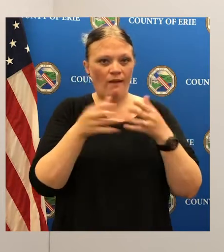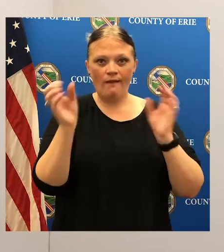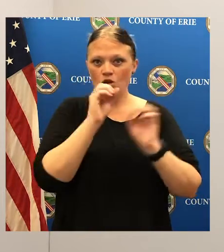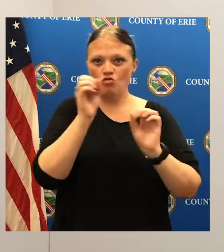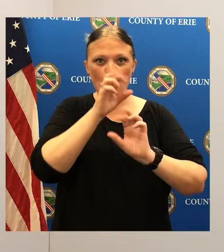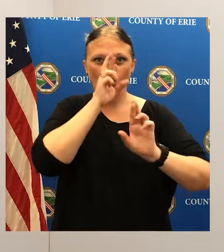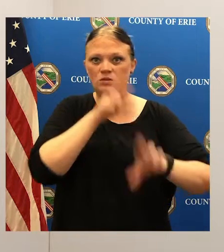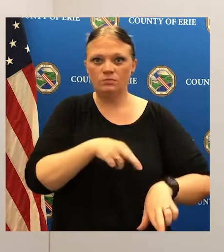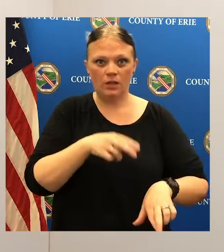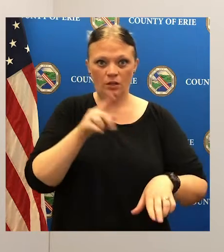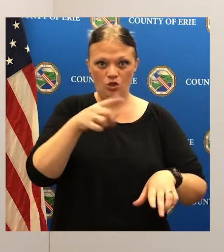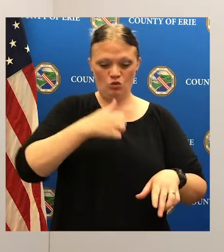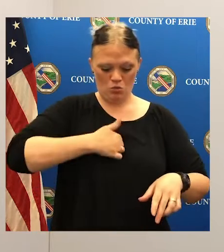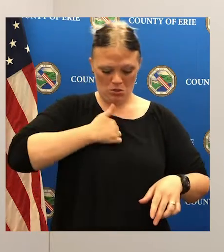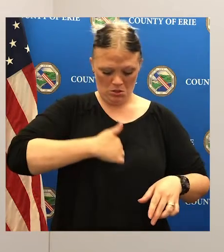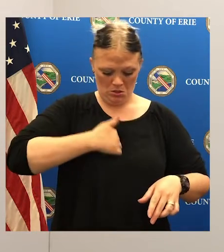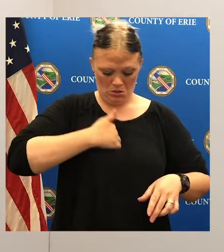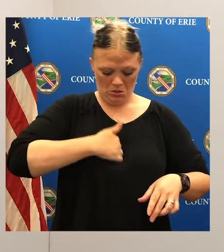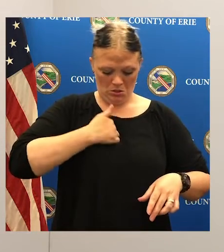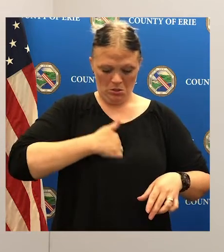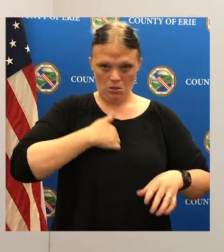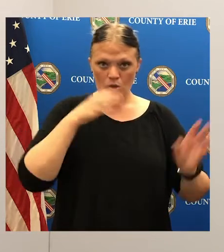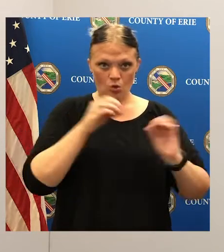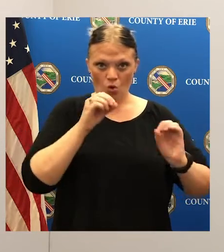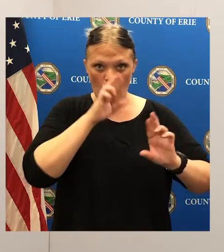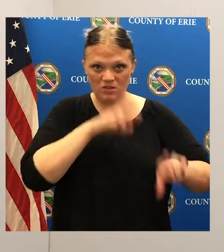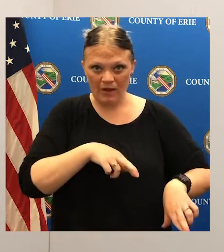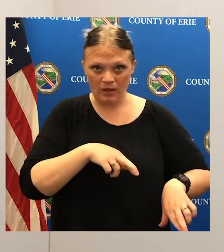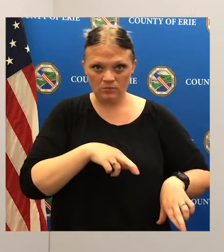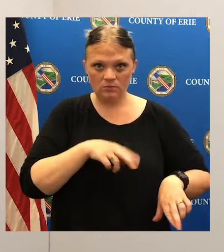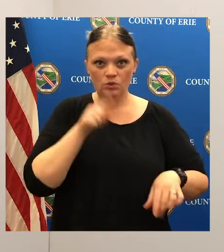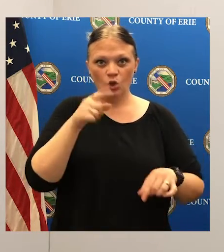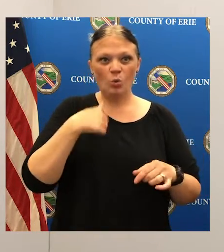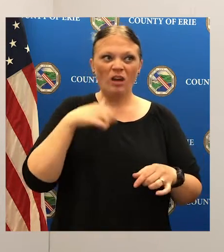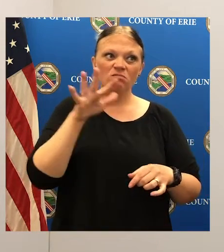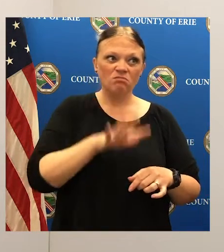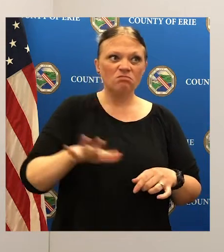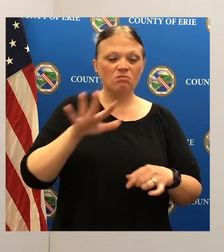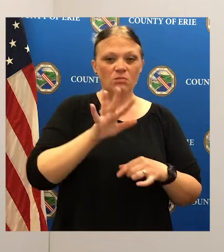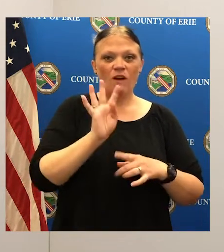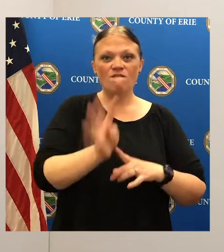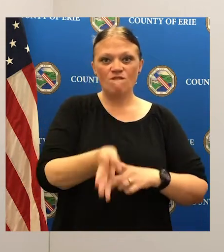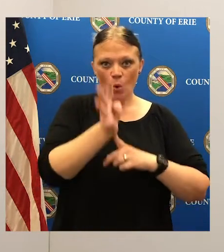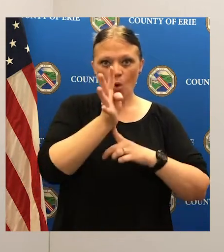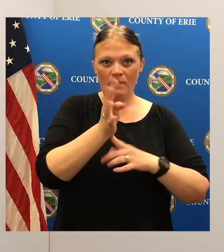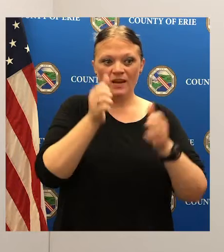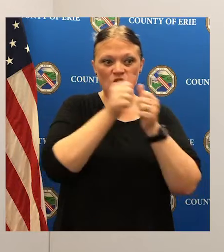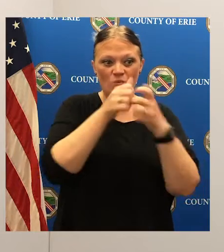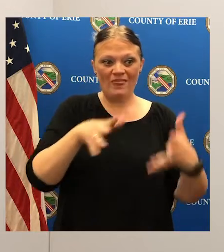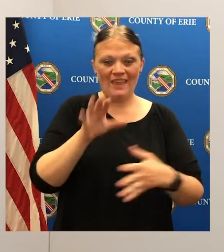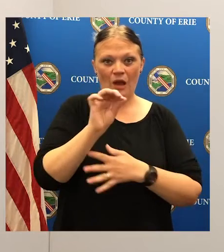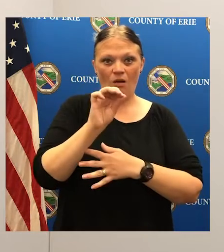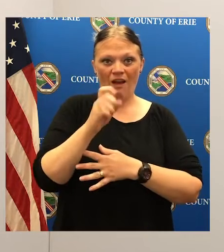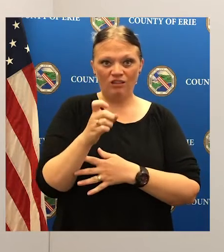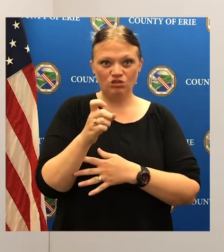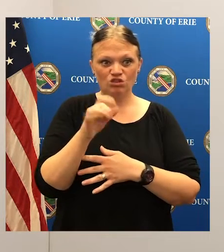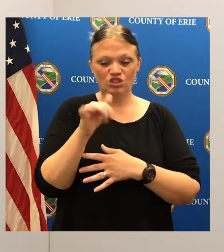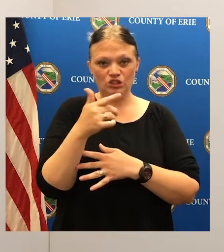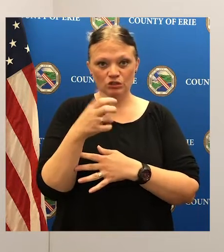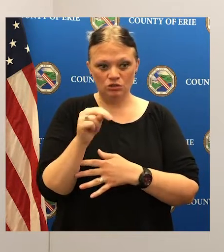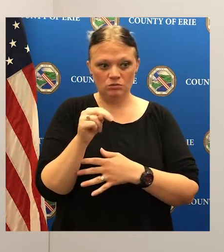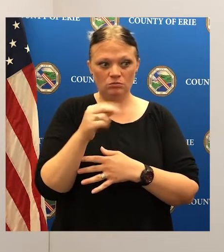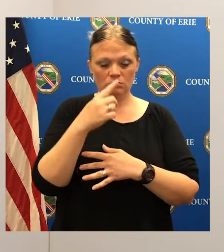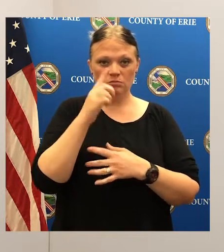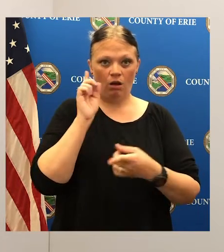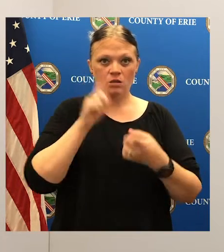they're non-responsive when you did that sternal rub. You have approximately 4 minutes without oxygen in the human brain till the brain